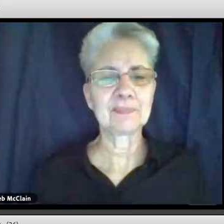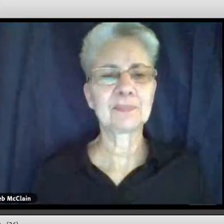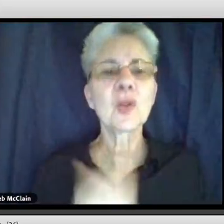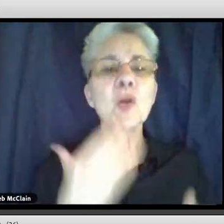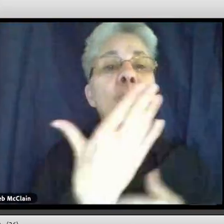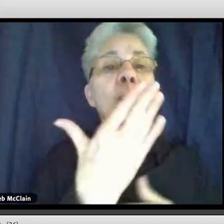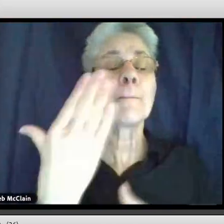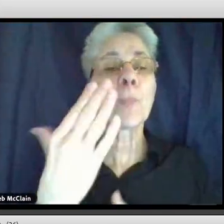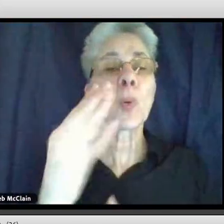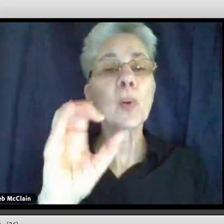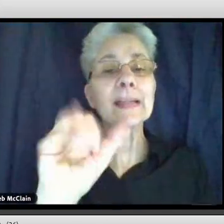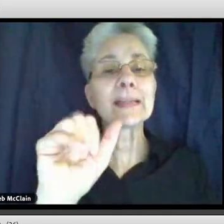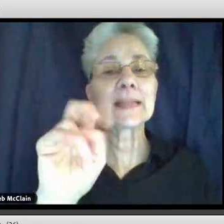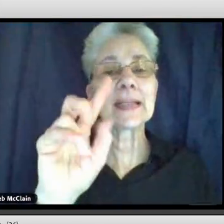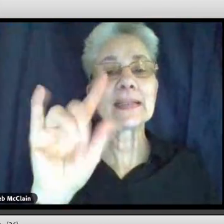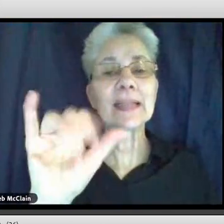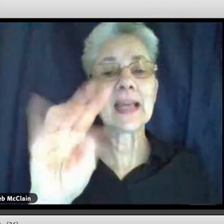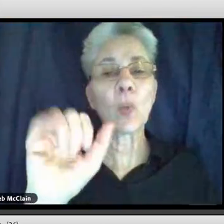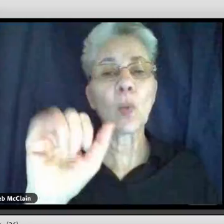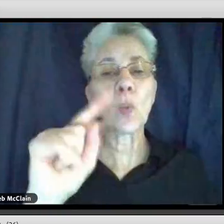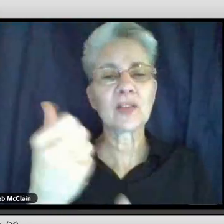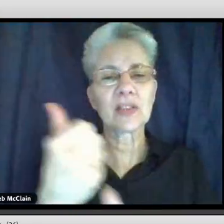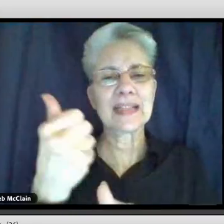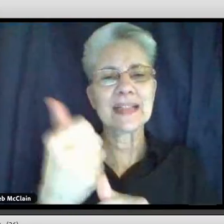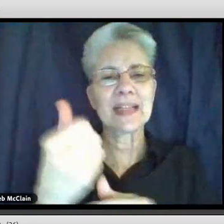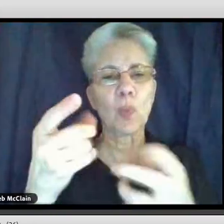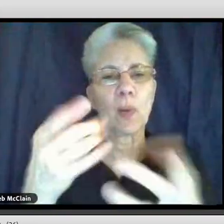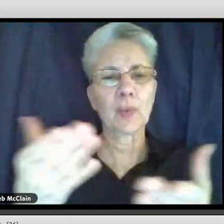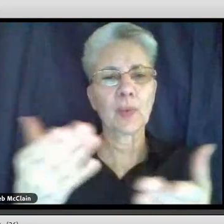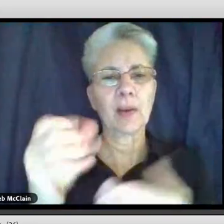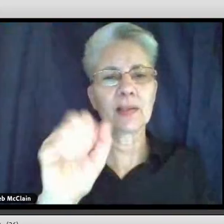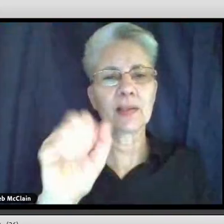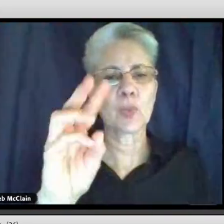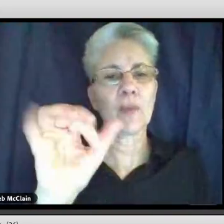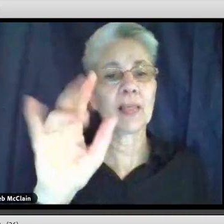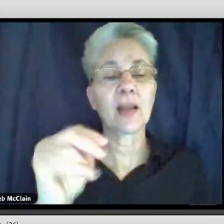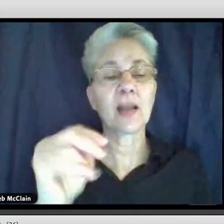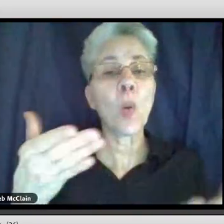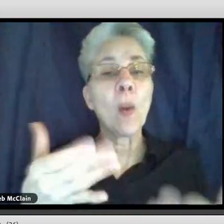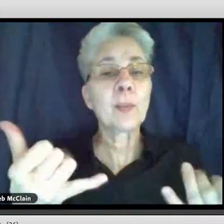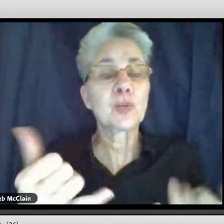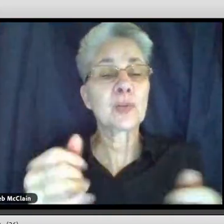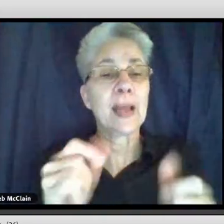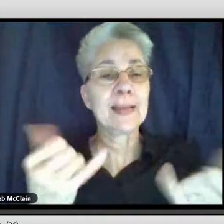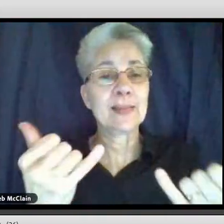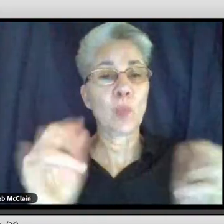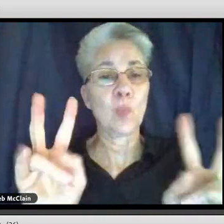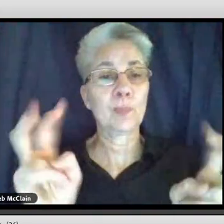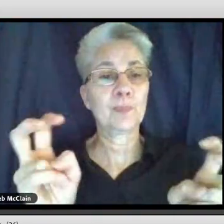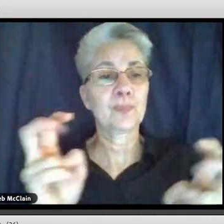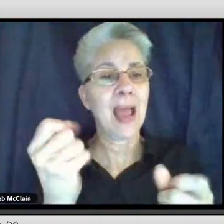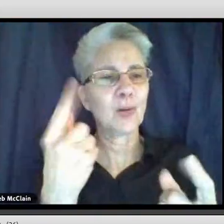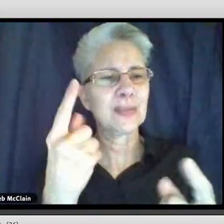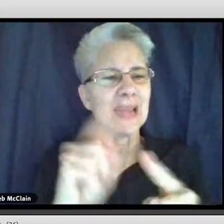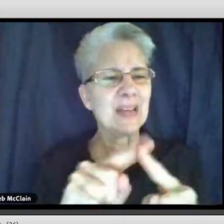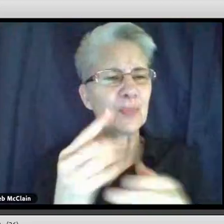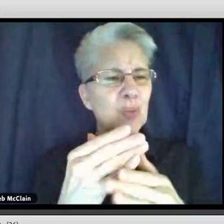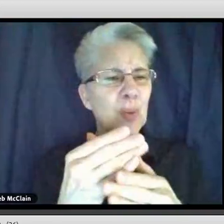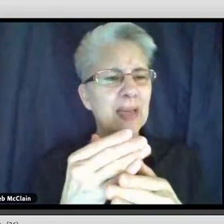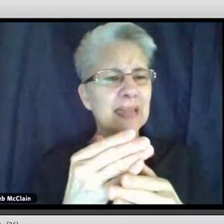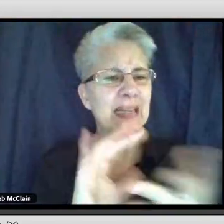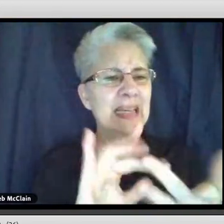Good morning. This is Cindy Welch, the Assistant Director here at Swiftland. I'd like to welcome you to today's webinar, Understand the Differences